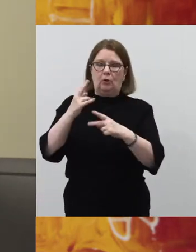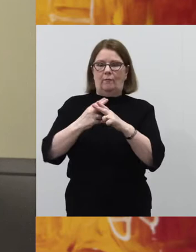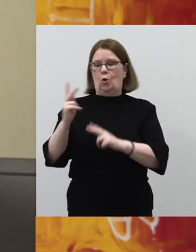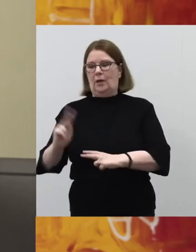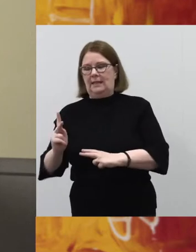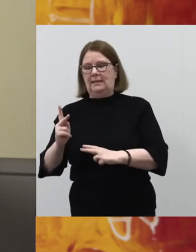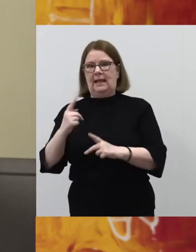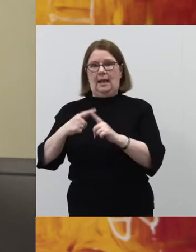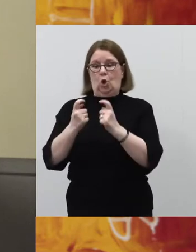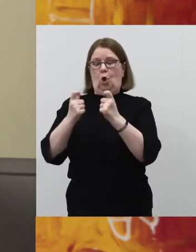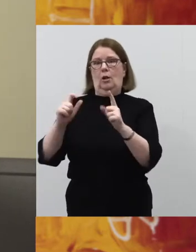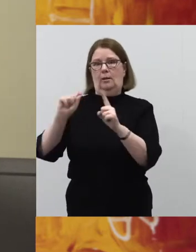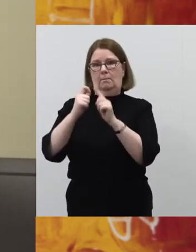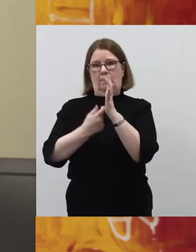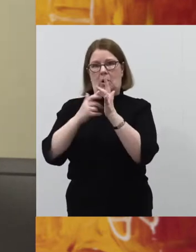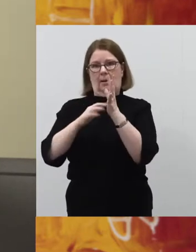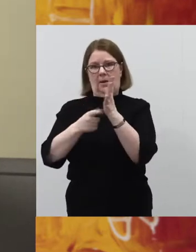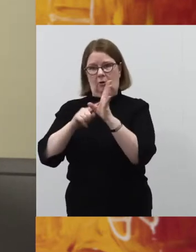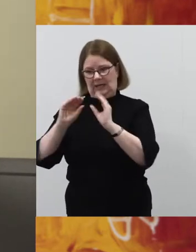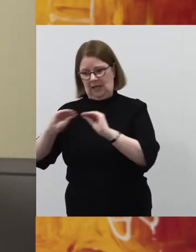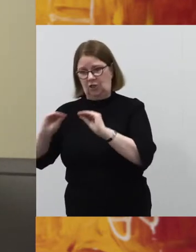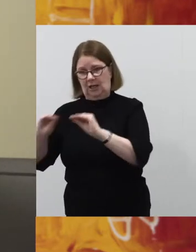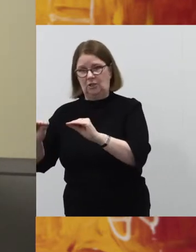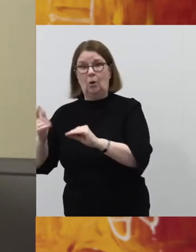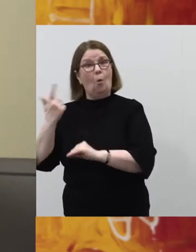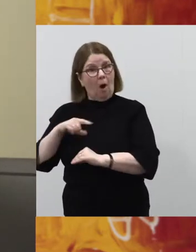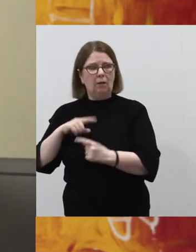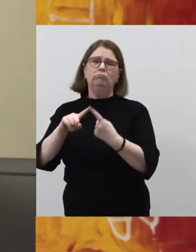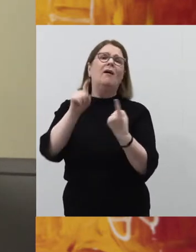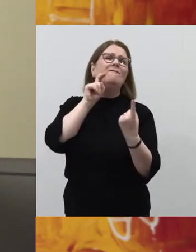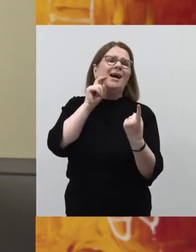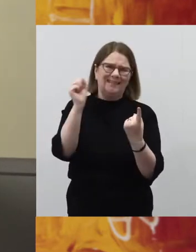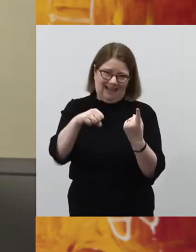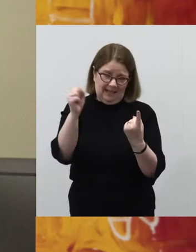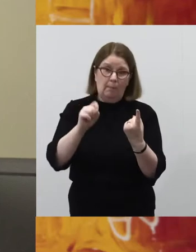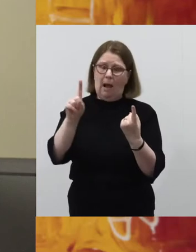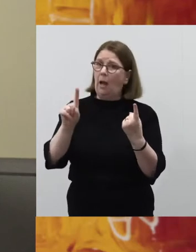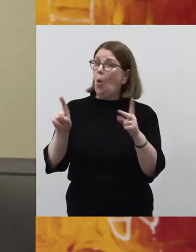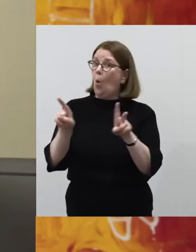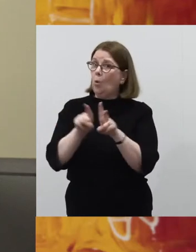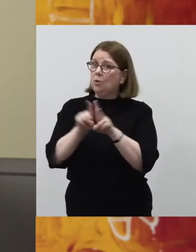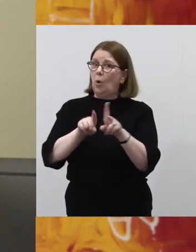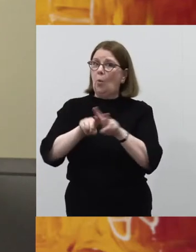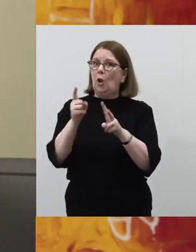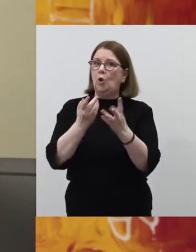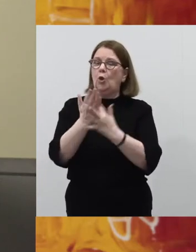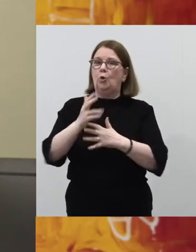any artists are also traditional healers. Many artists are traditional healers. The idea of well-being, as outlined in the Geneva Declaration of the Health